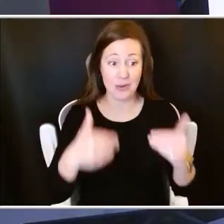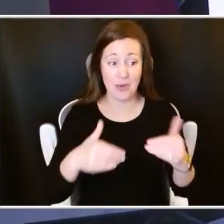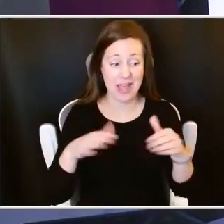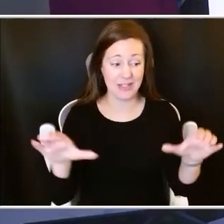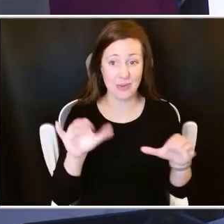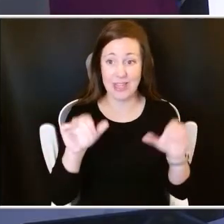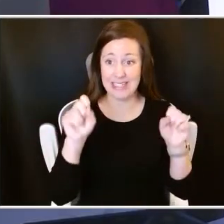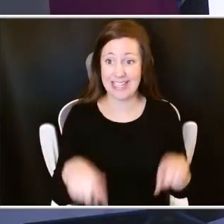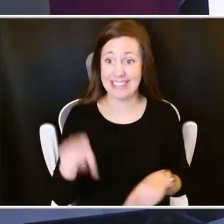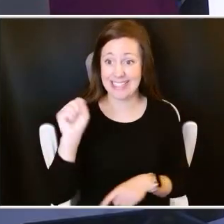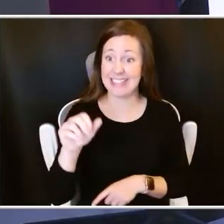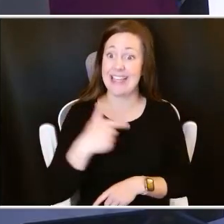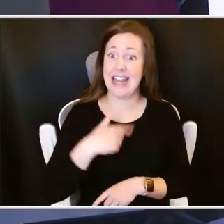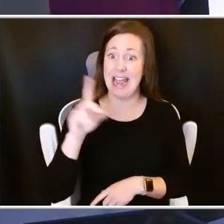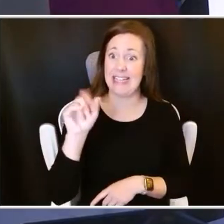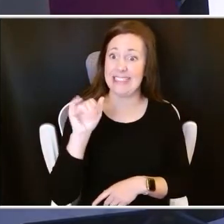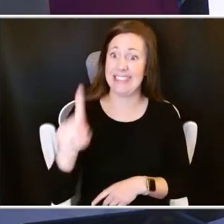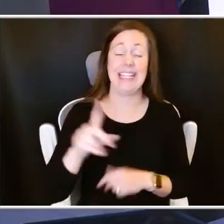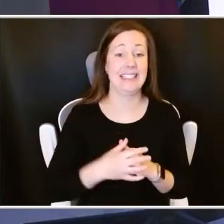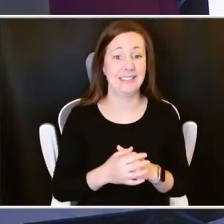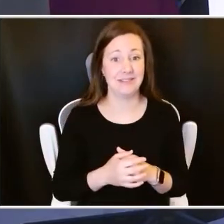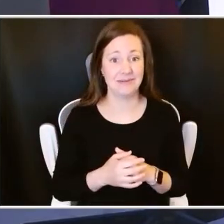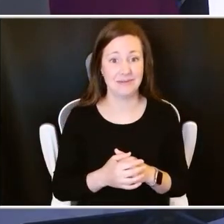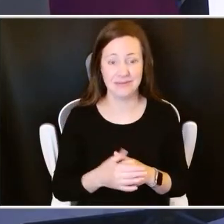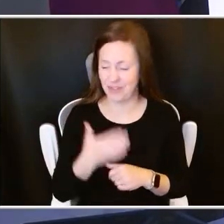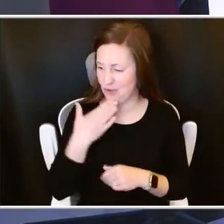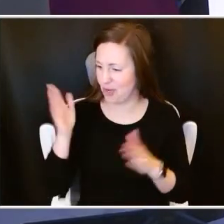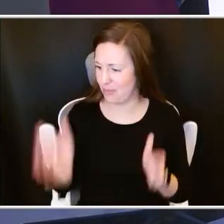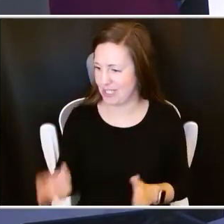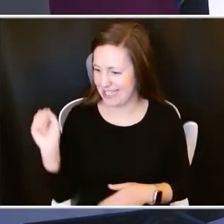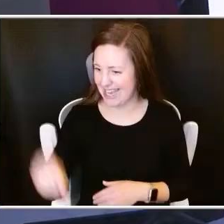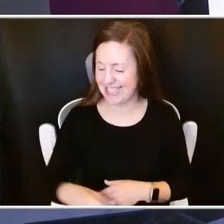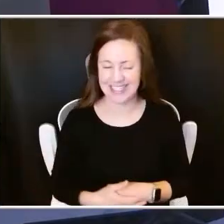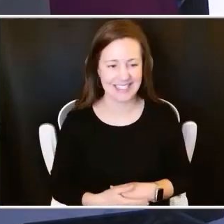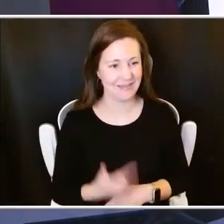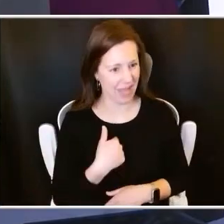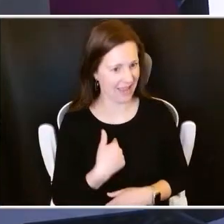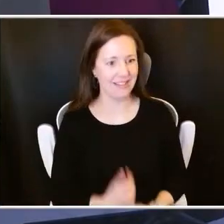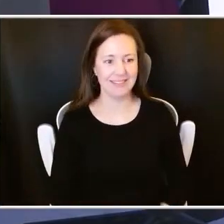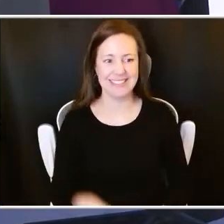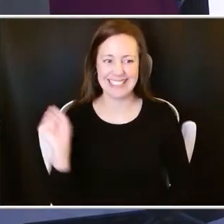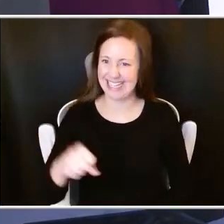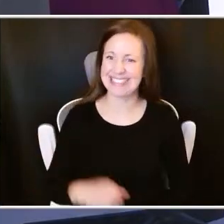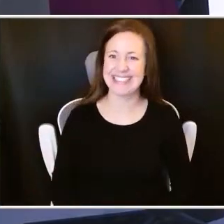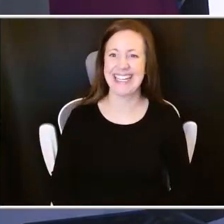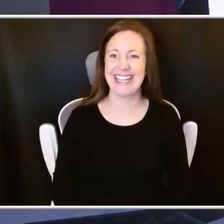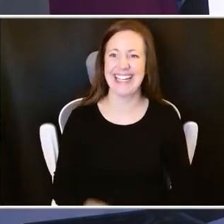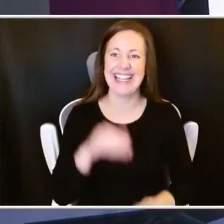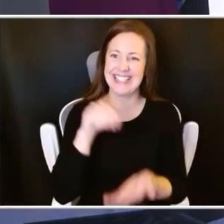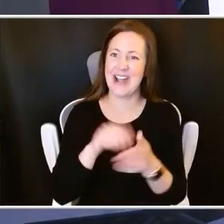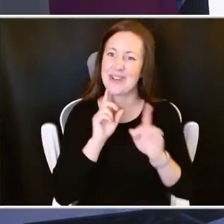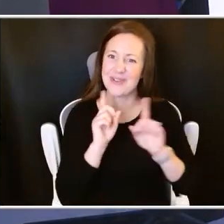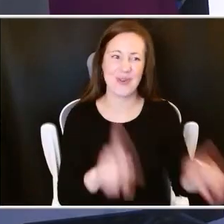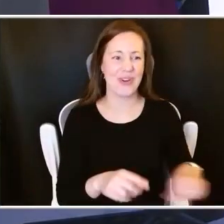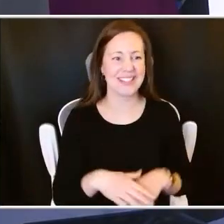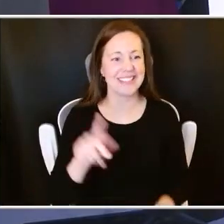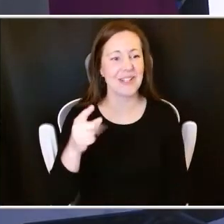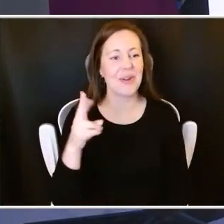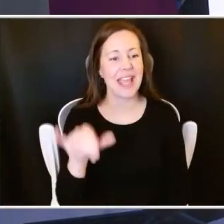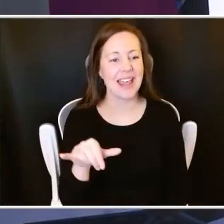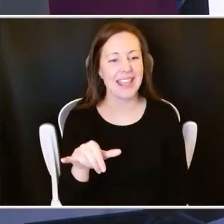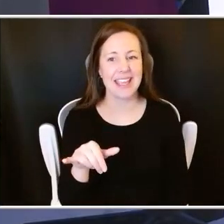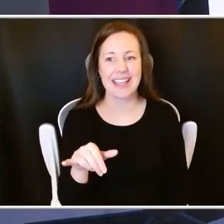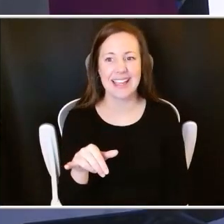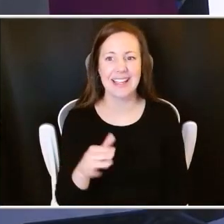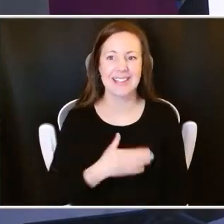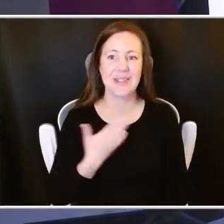did. I did it, and I did it. Good person. You are such a good Thank you. person. Doctor's orders. Kathy, so glad you're